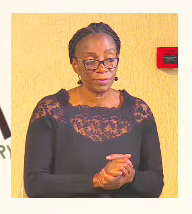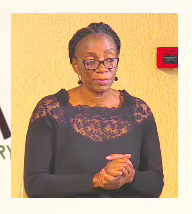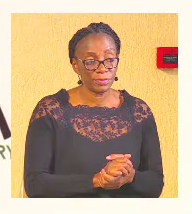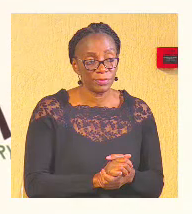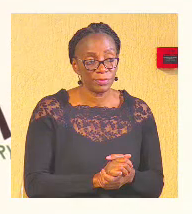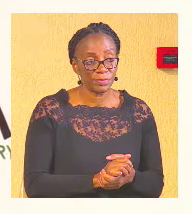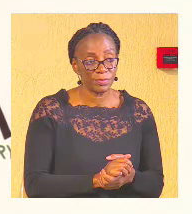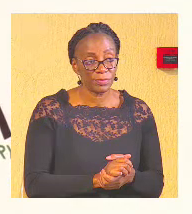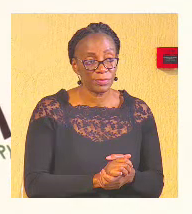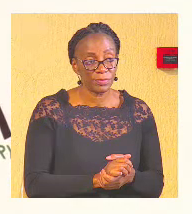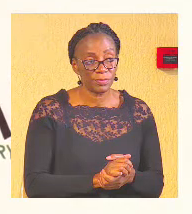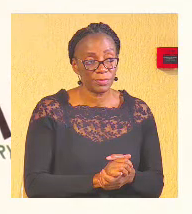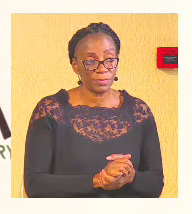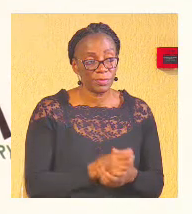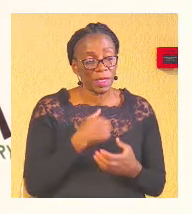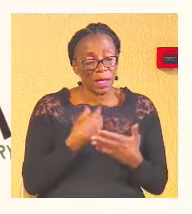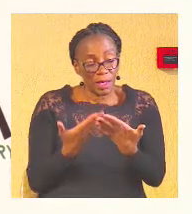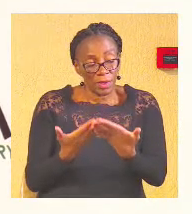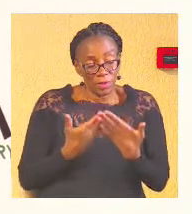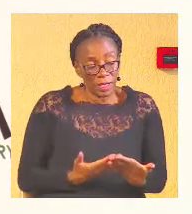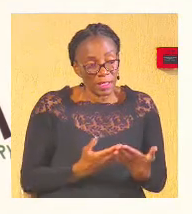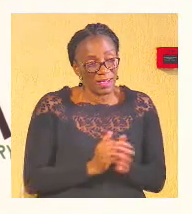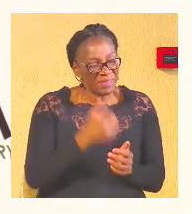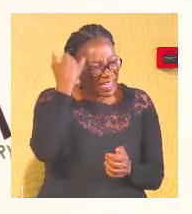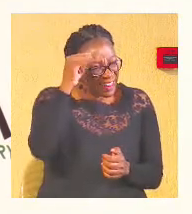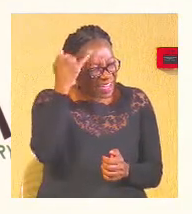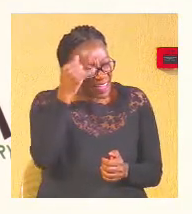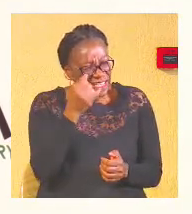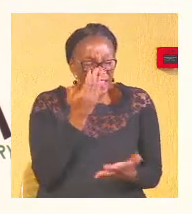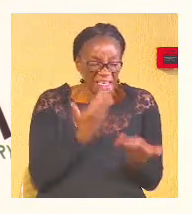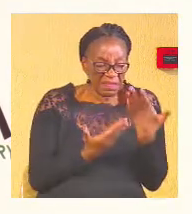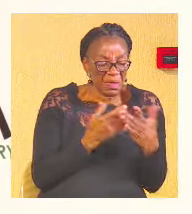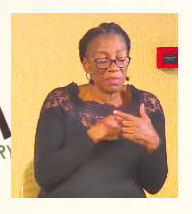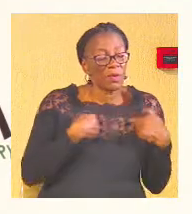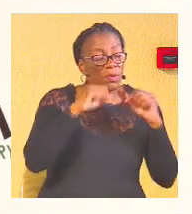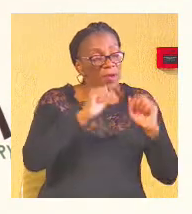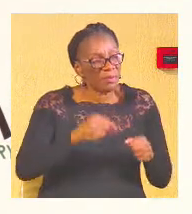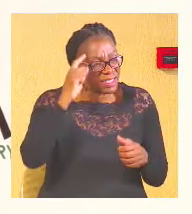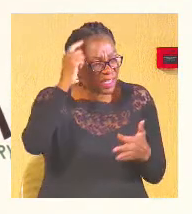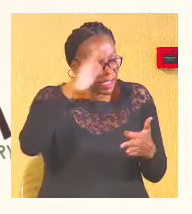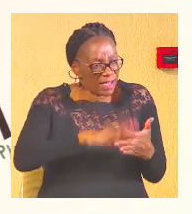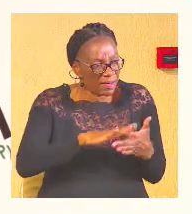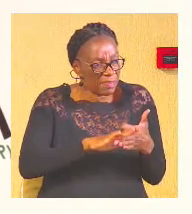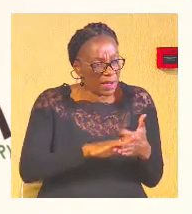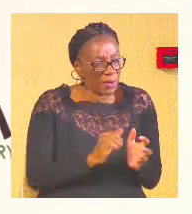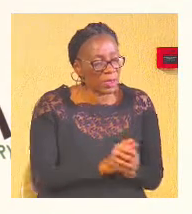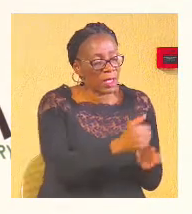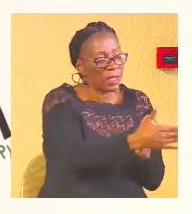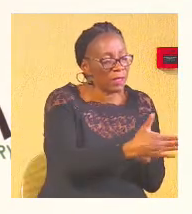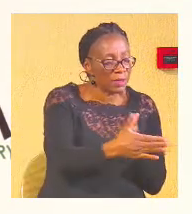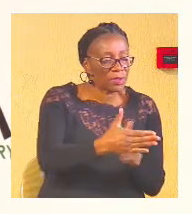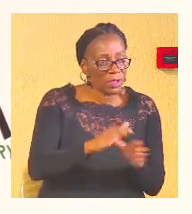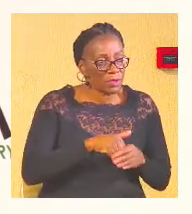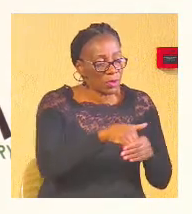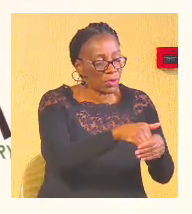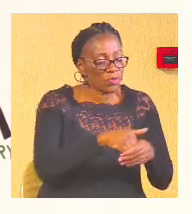I welcome the proposition that perhaps we need to broaden this, particularly in the context of the limited movements of